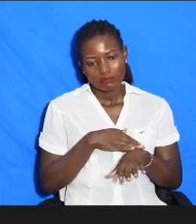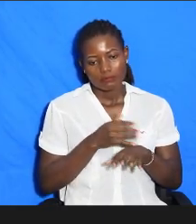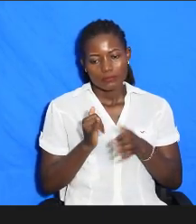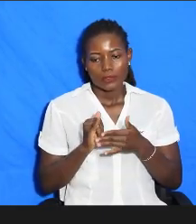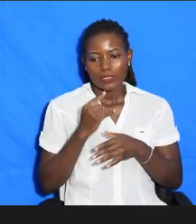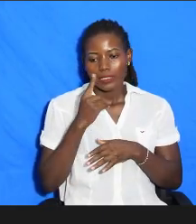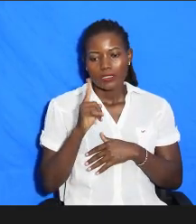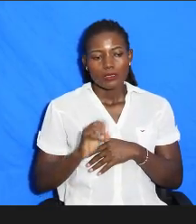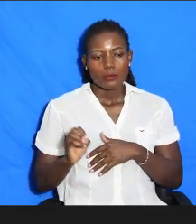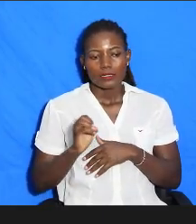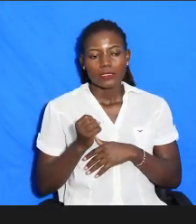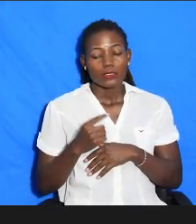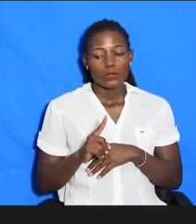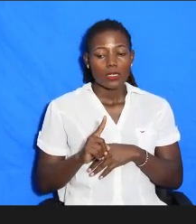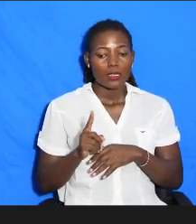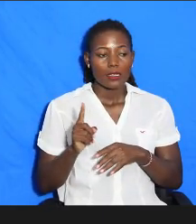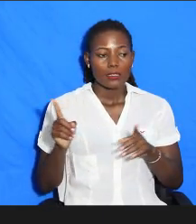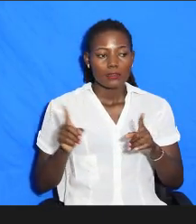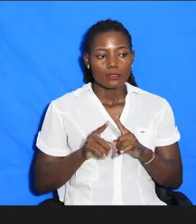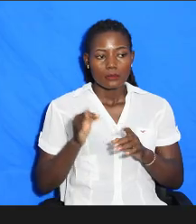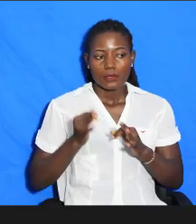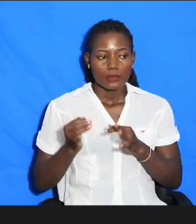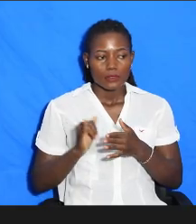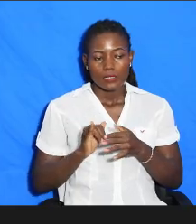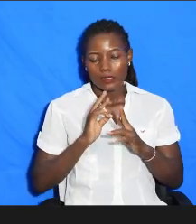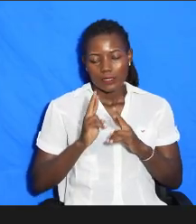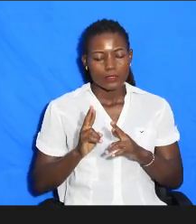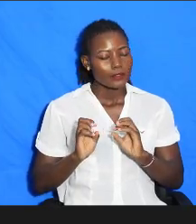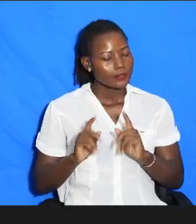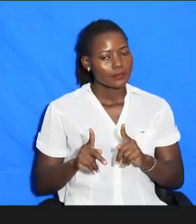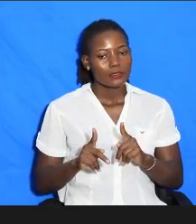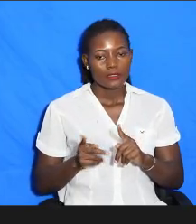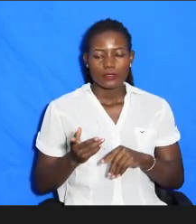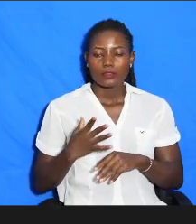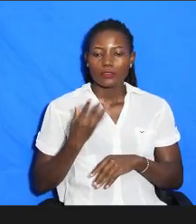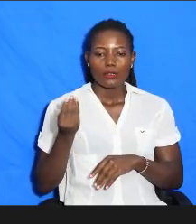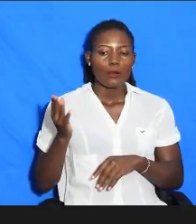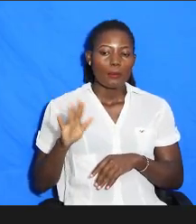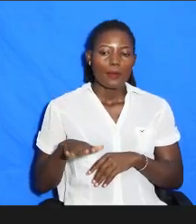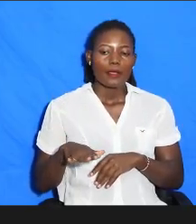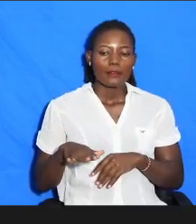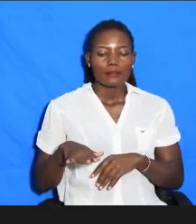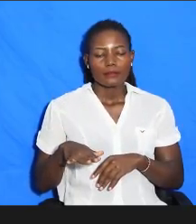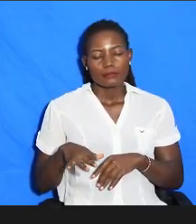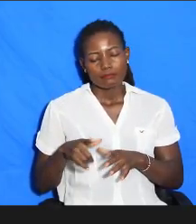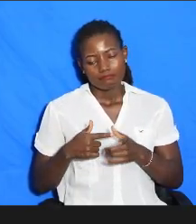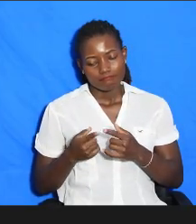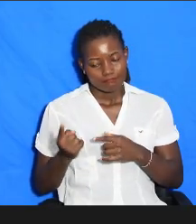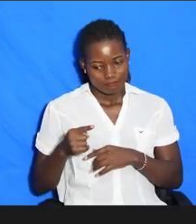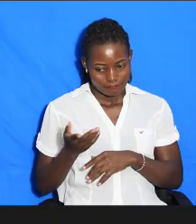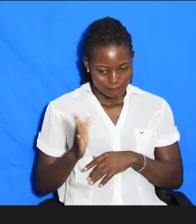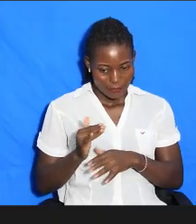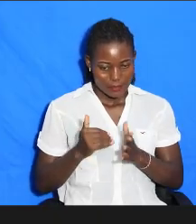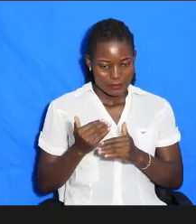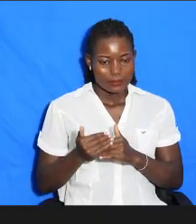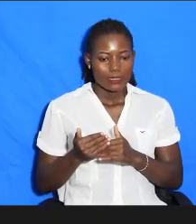your 100%. And if that's what came out today, you can't force it. You go back, you regroup, come back again. If the next session is next